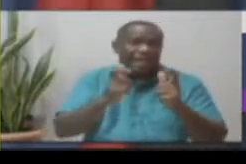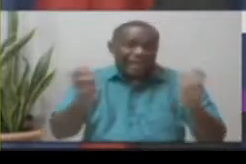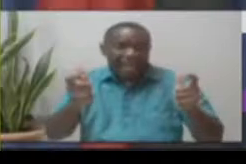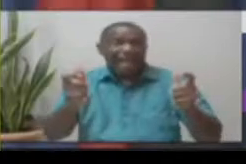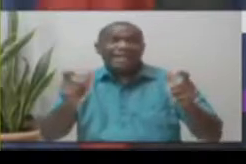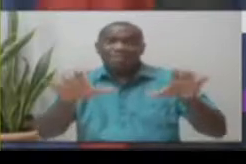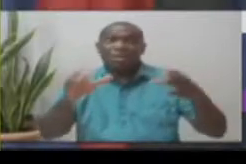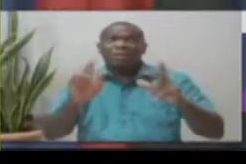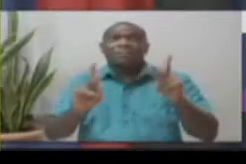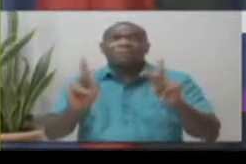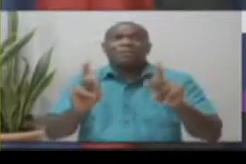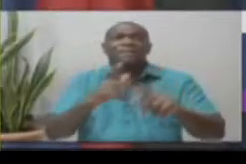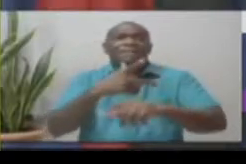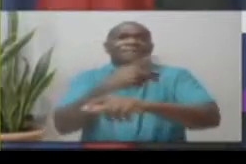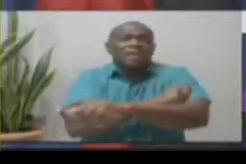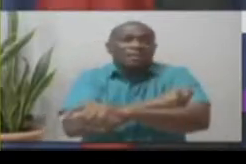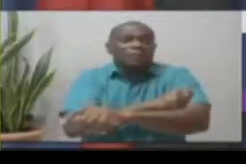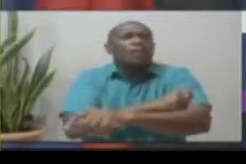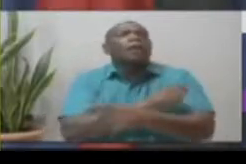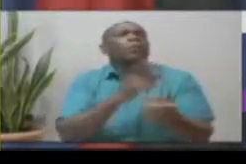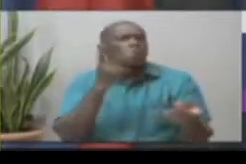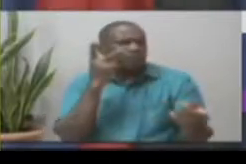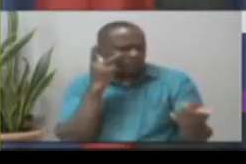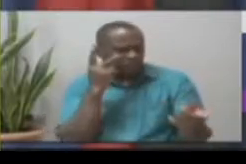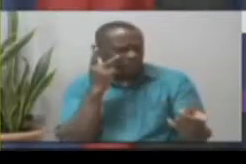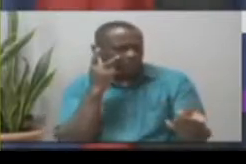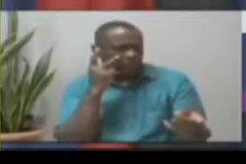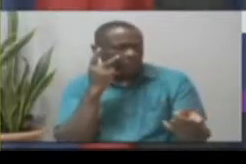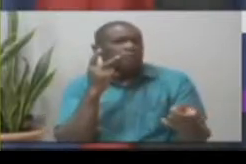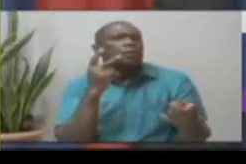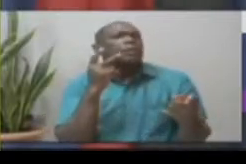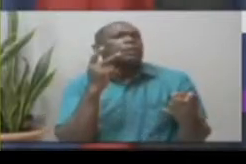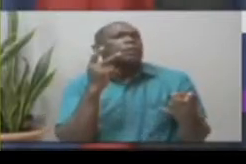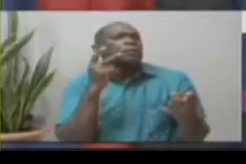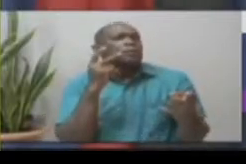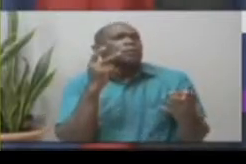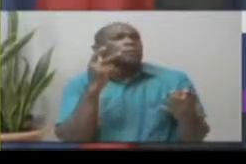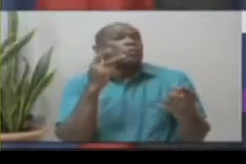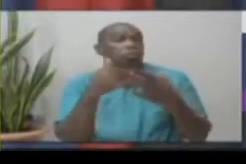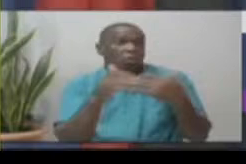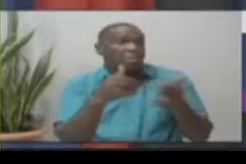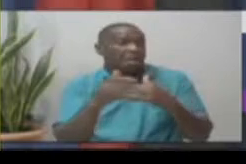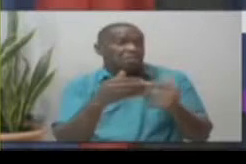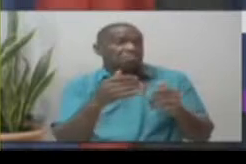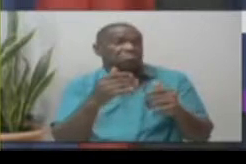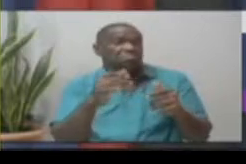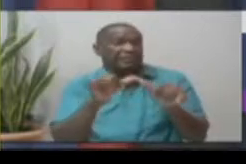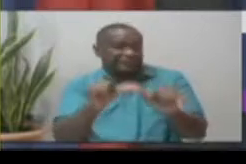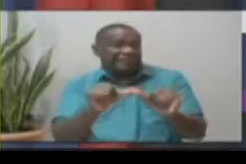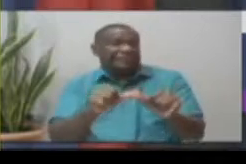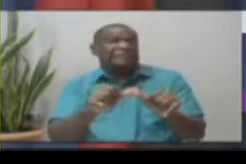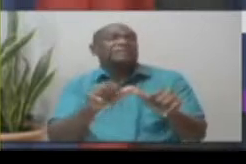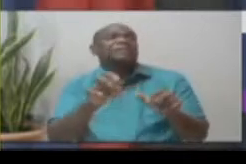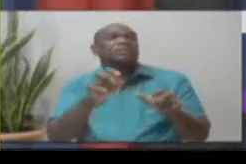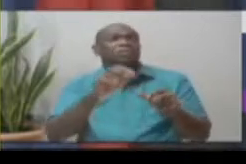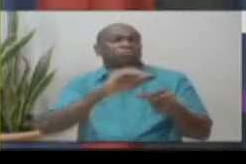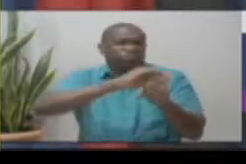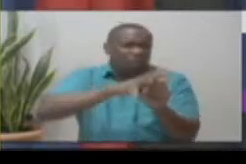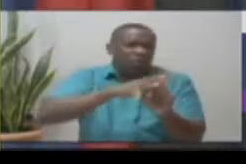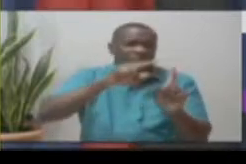which they have observed, even when infections take place, there have been no significant death